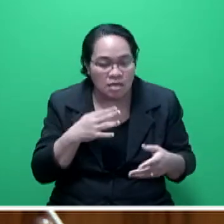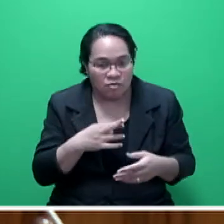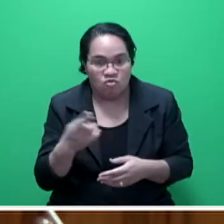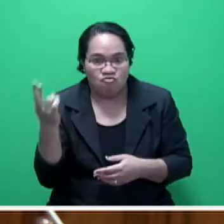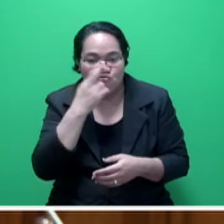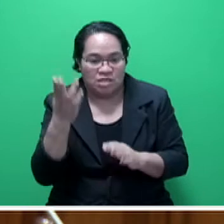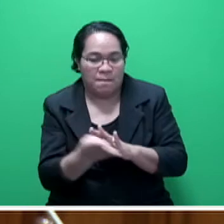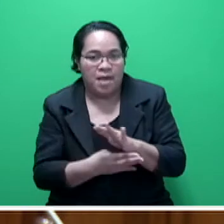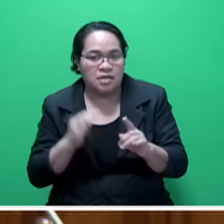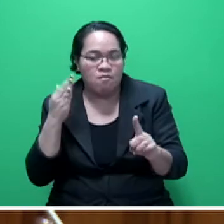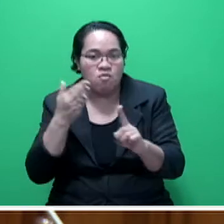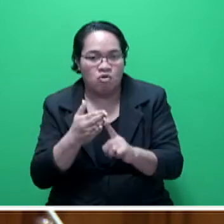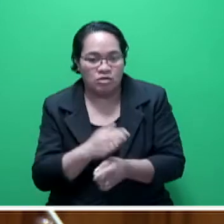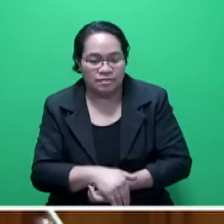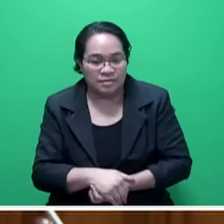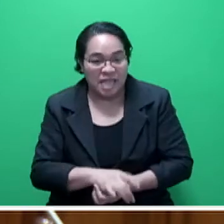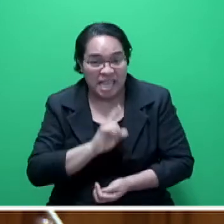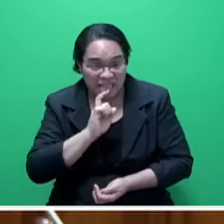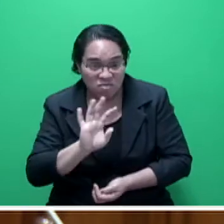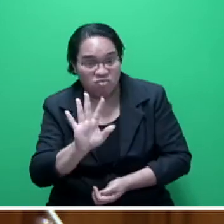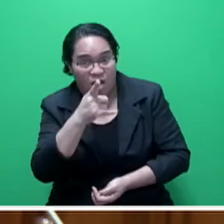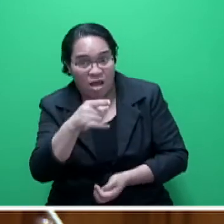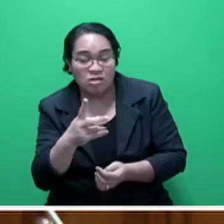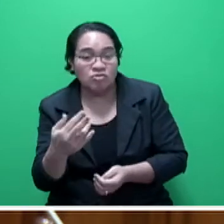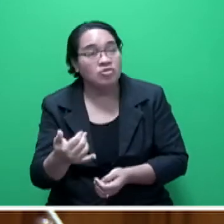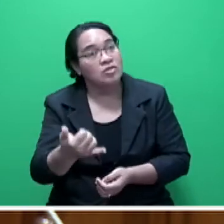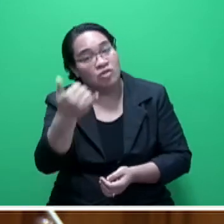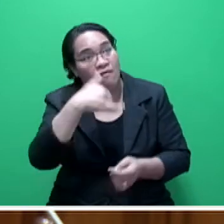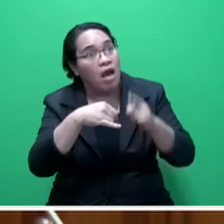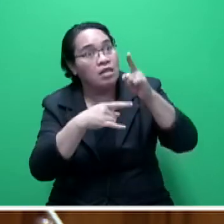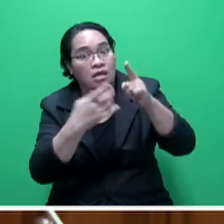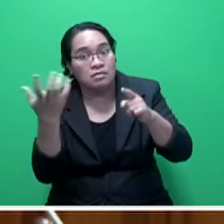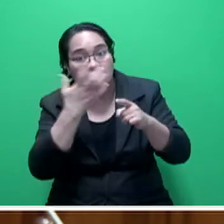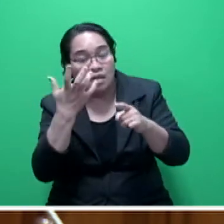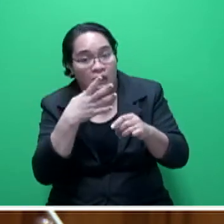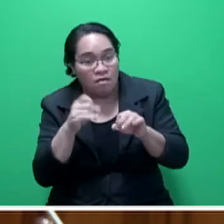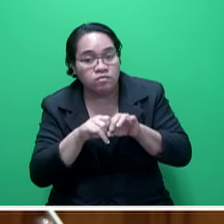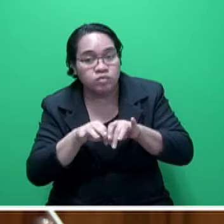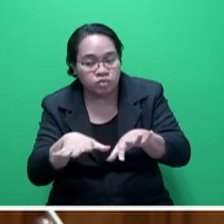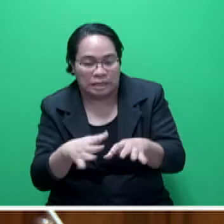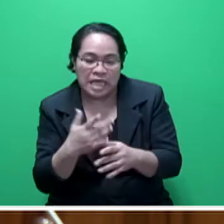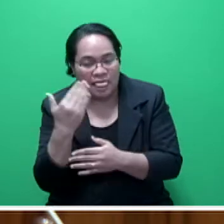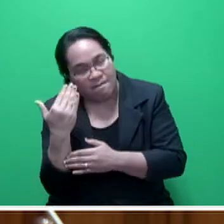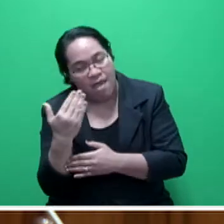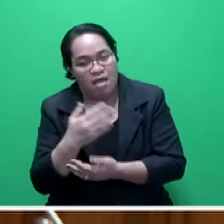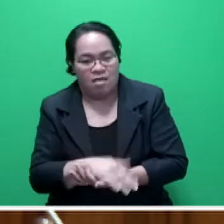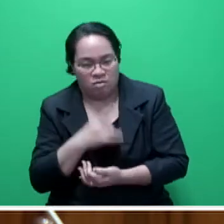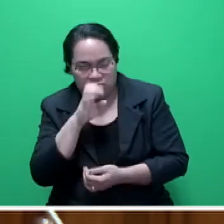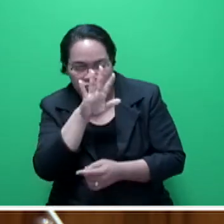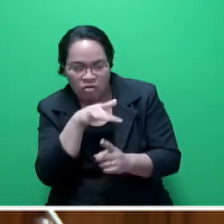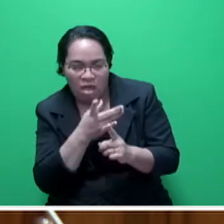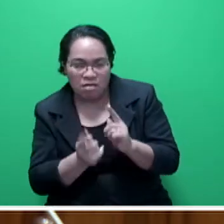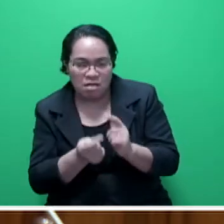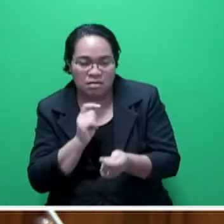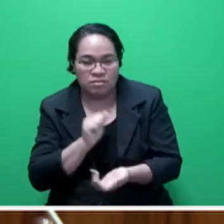approach, and whether that individual travels from a country that has ongoing local transmission or not. Honourable Speaker,